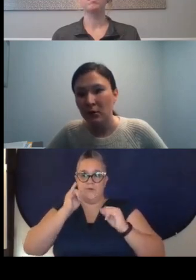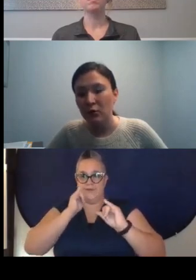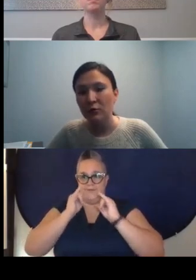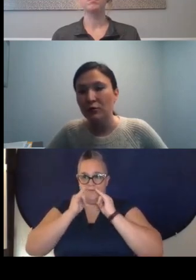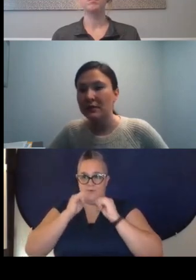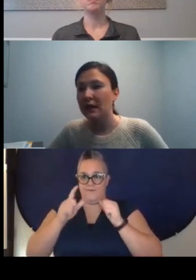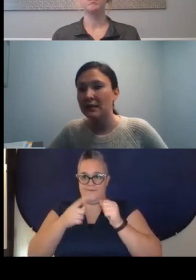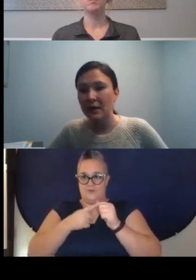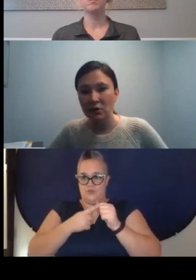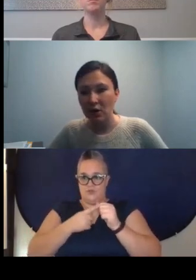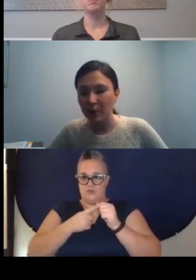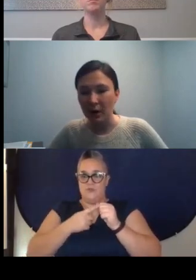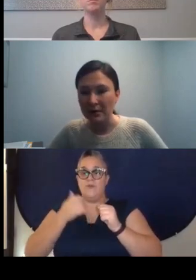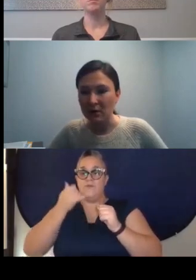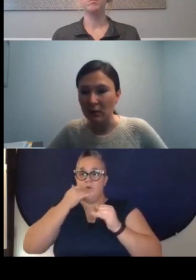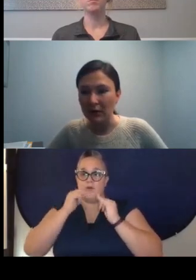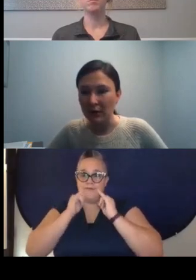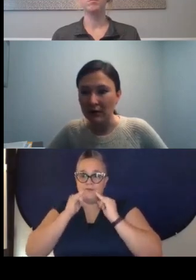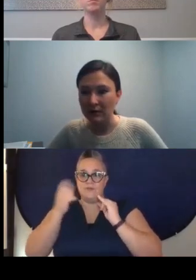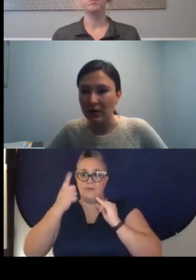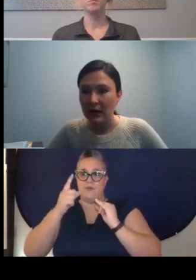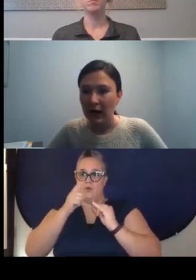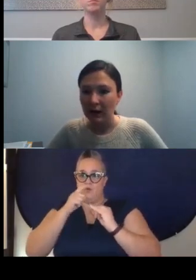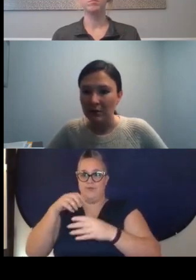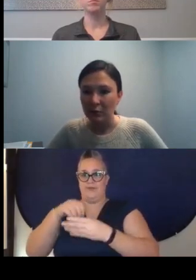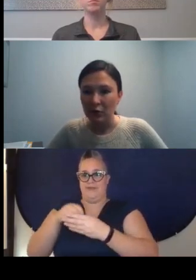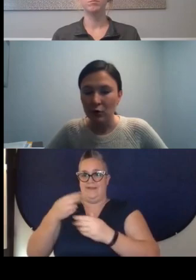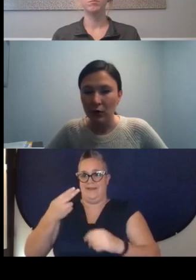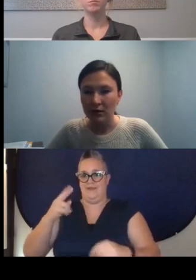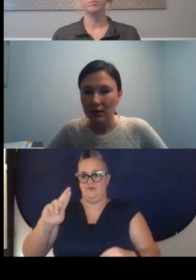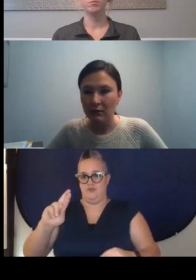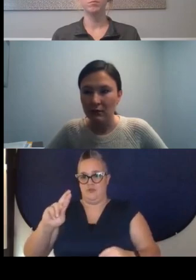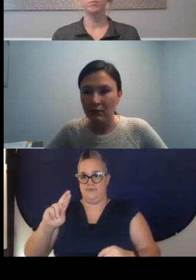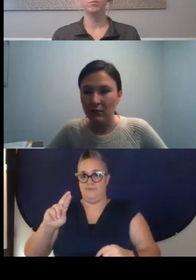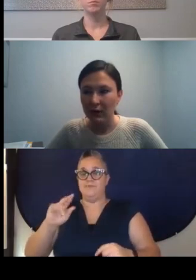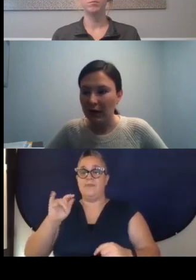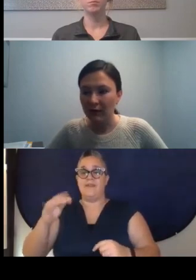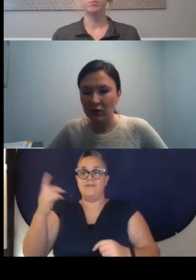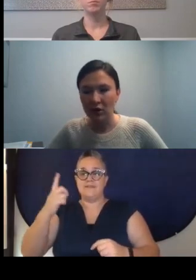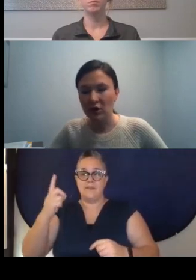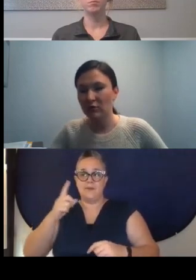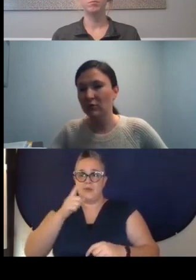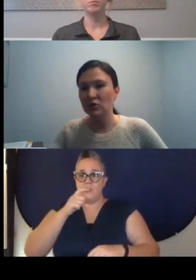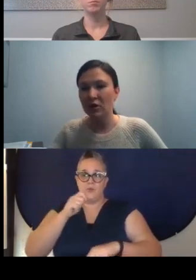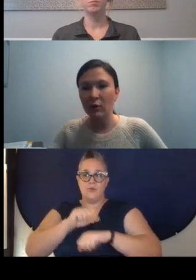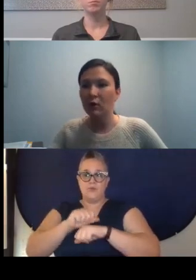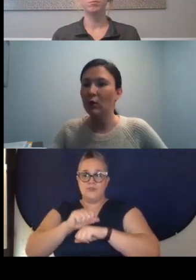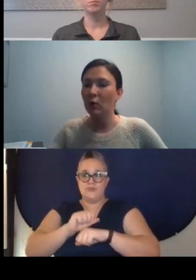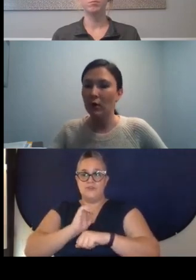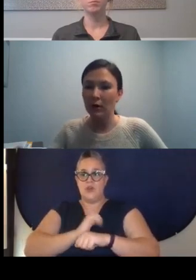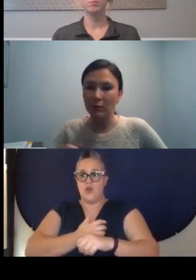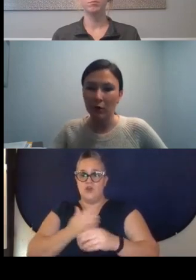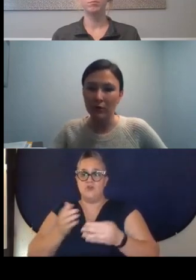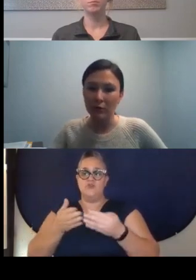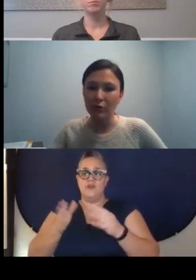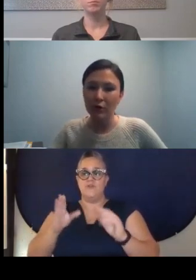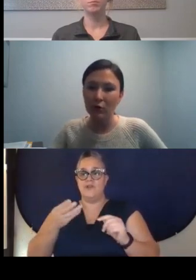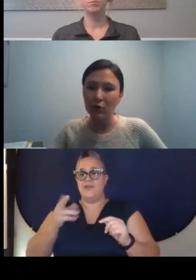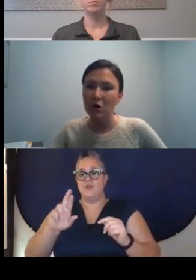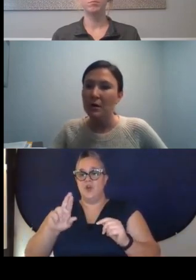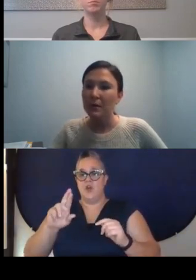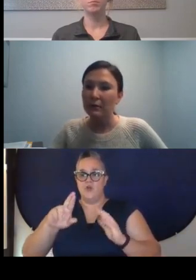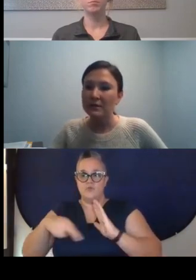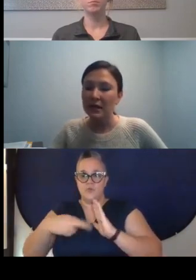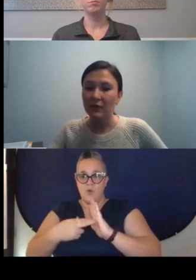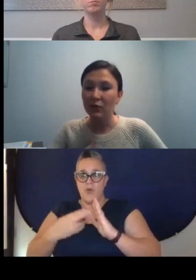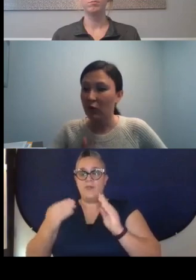is somebody who resides in the HR department. So whether it's someone who works in kind of our general HR role or more of the recruiting